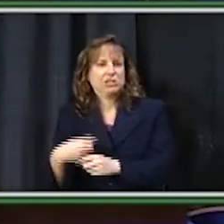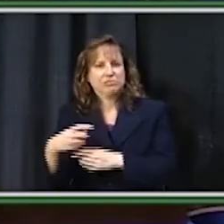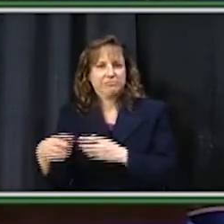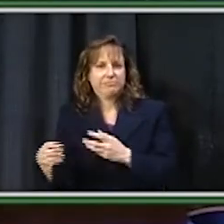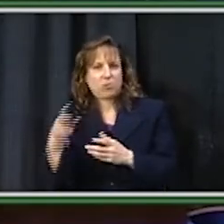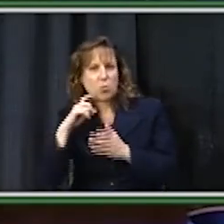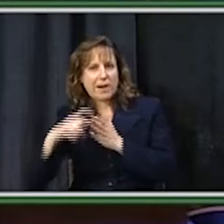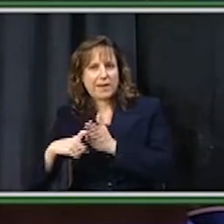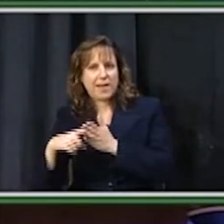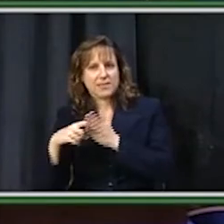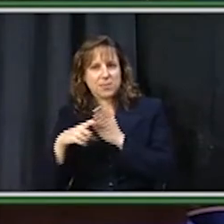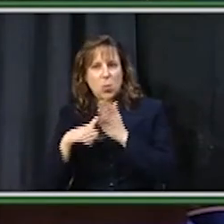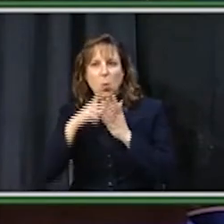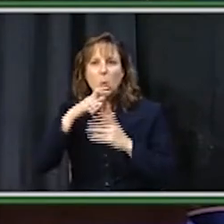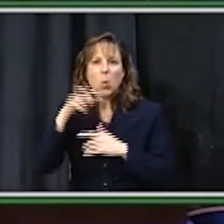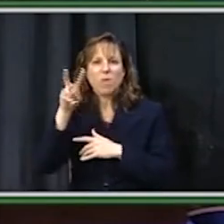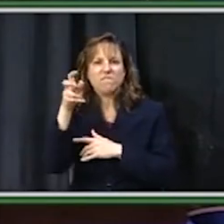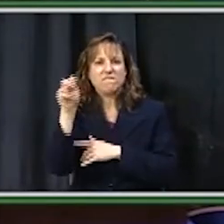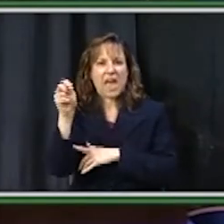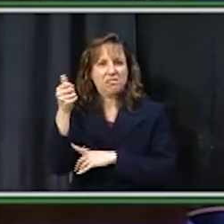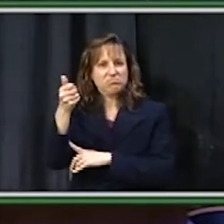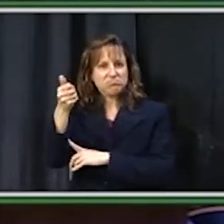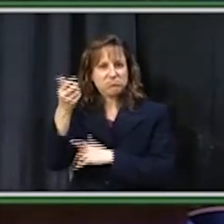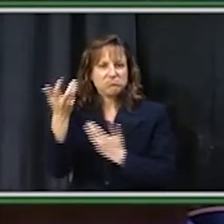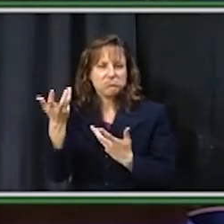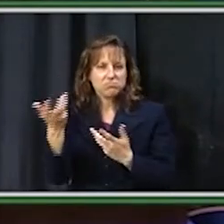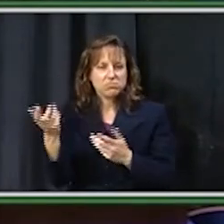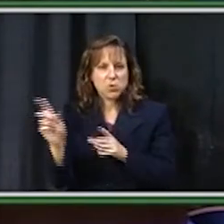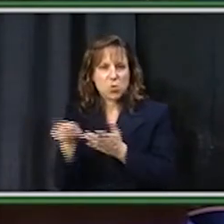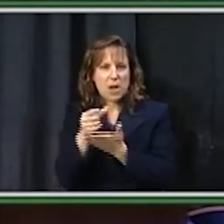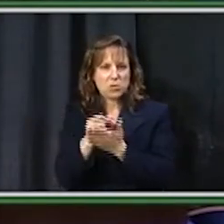who are graduating with us.